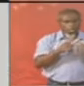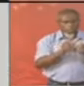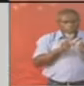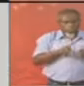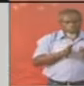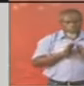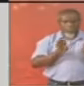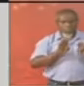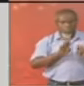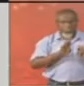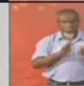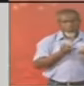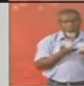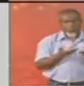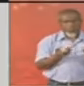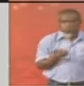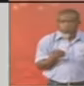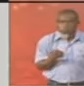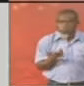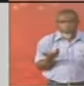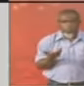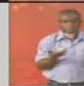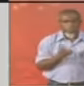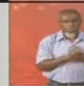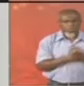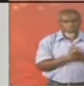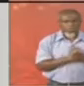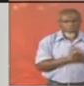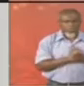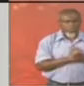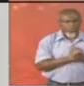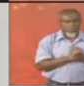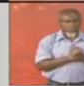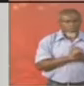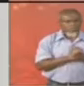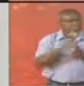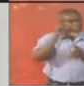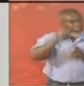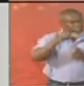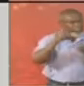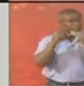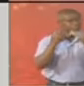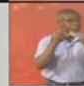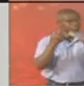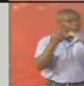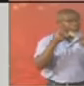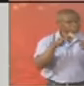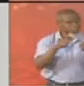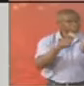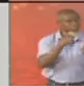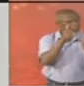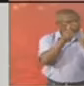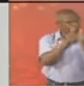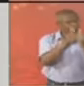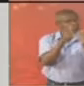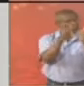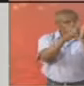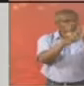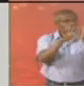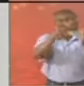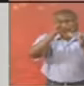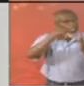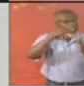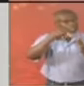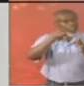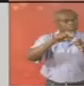beginning, many people, we want to start with the positive, many people are adhering to the guidelines, but of course there is